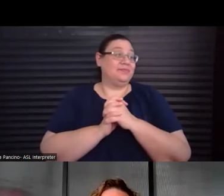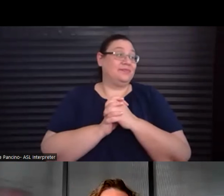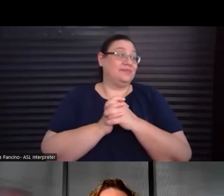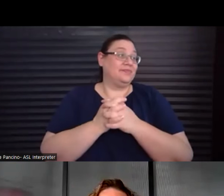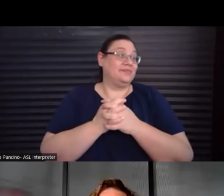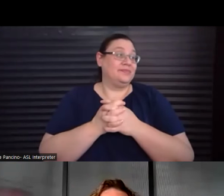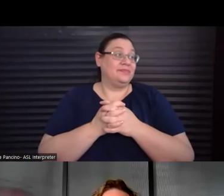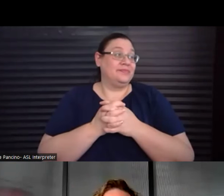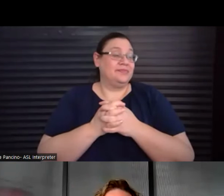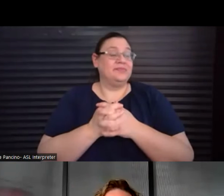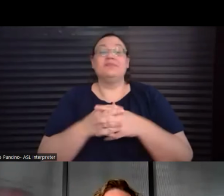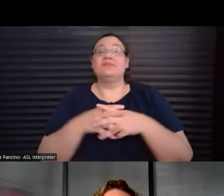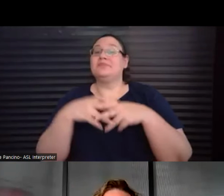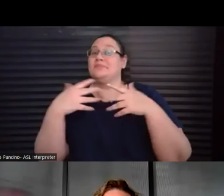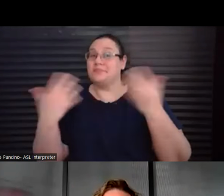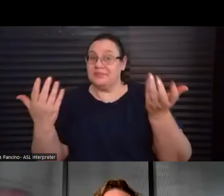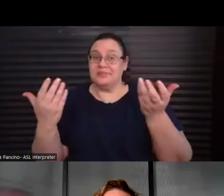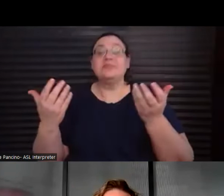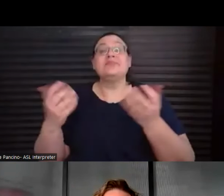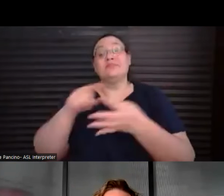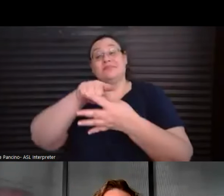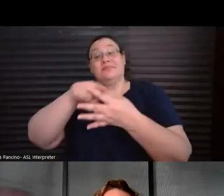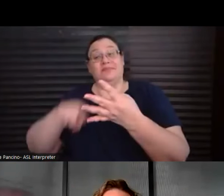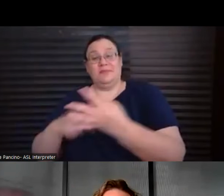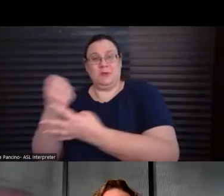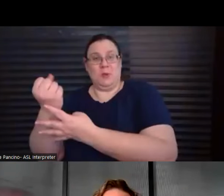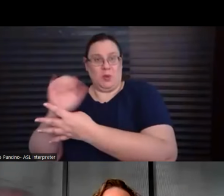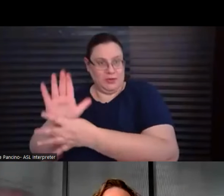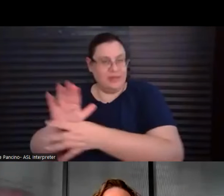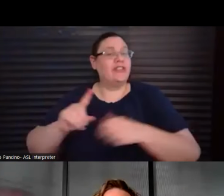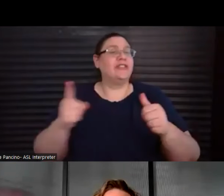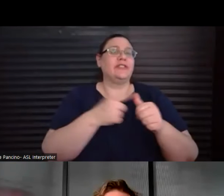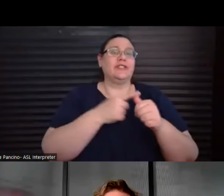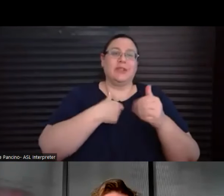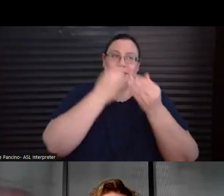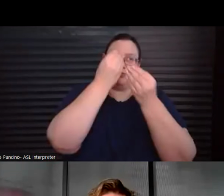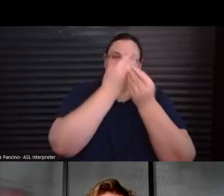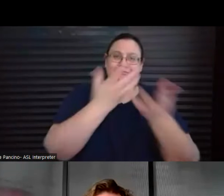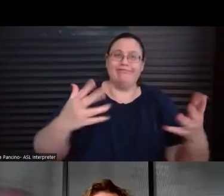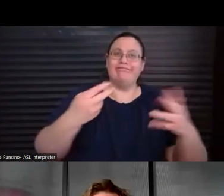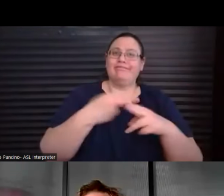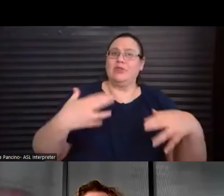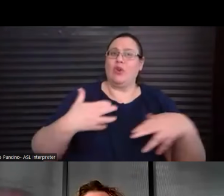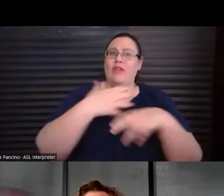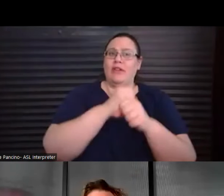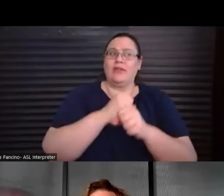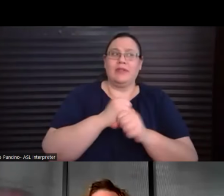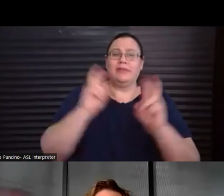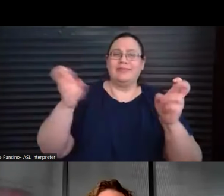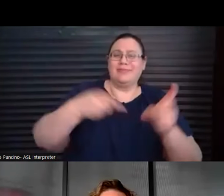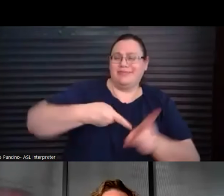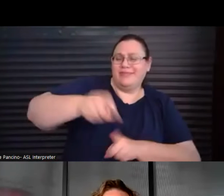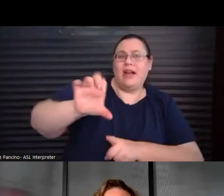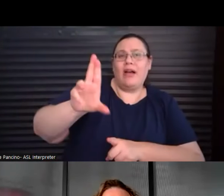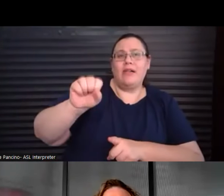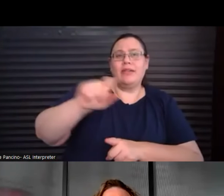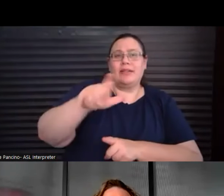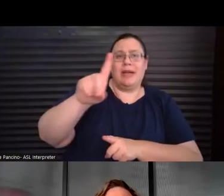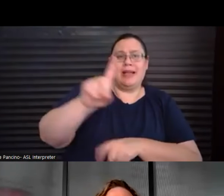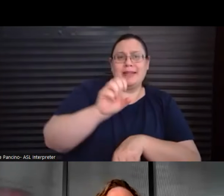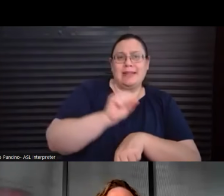So before we hear from our speakers, I wanted to give everyone a quick overview of customized employment, and we can go on to the